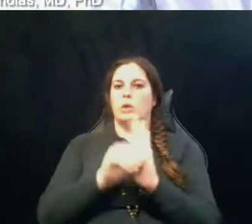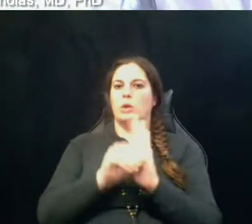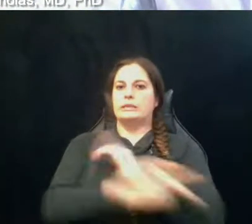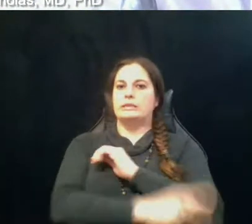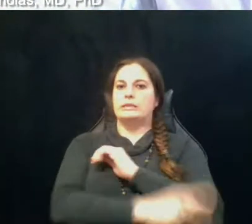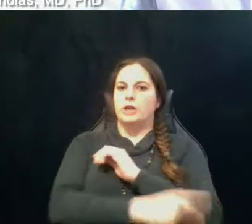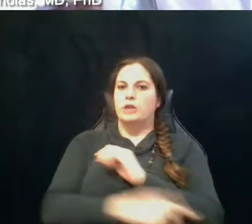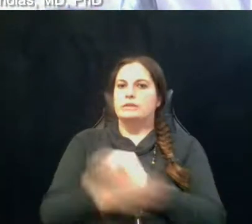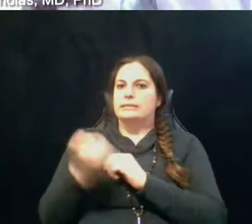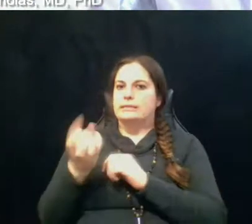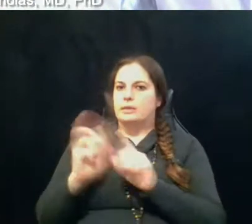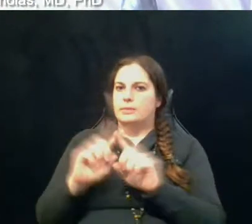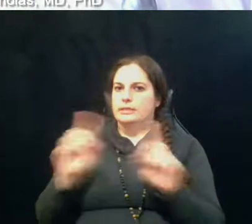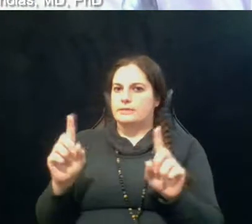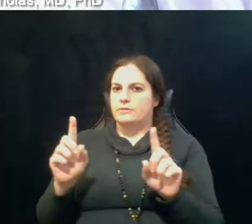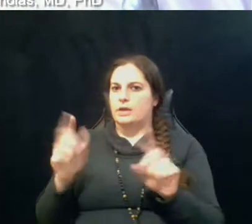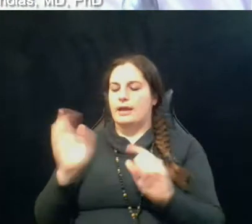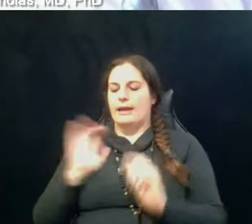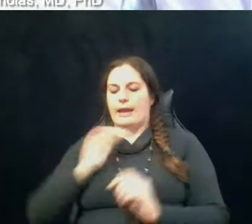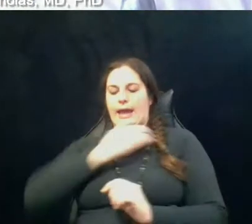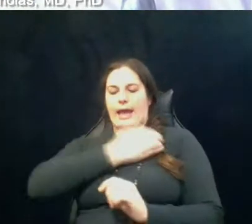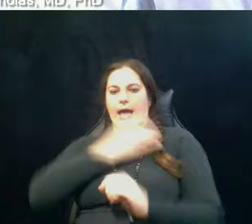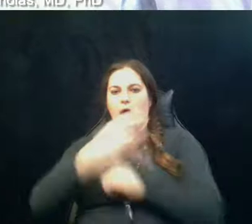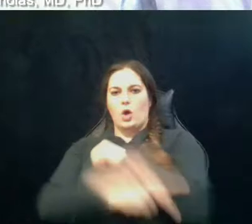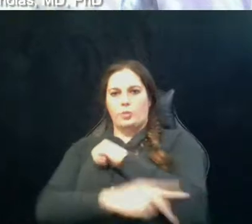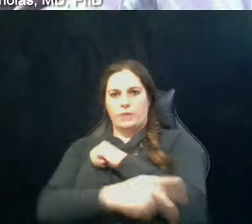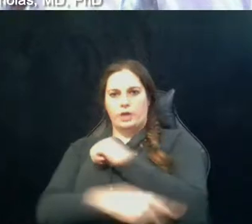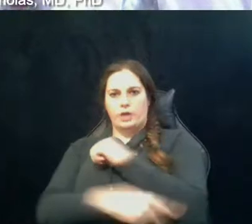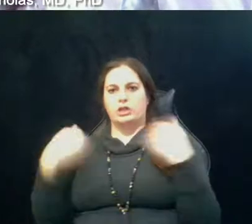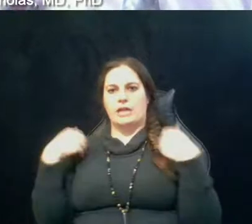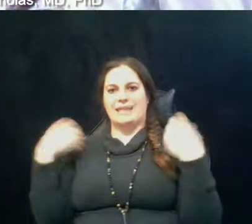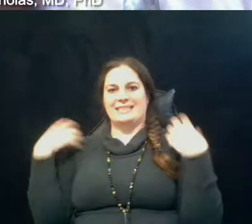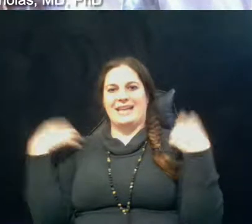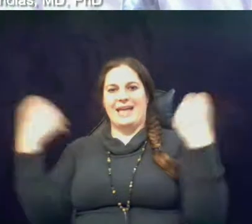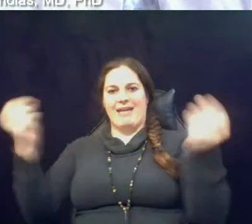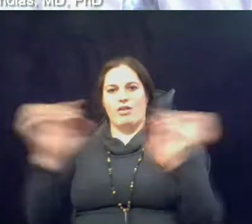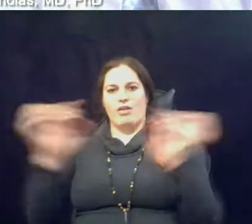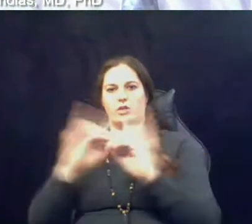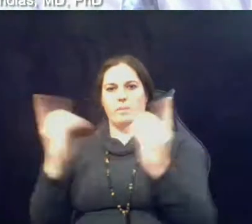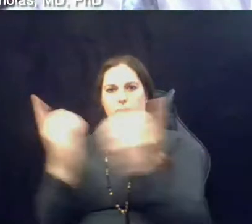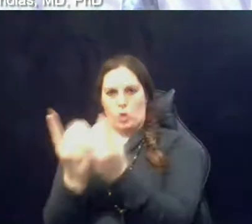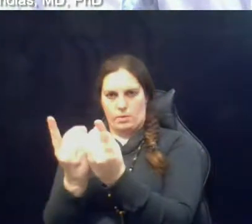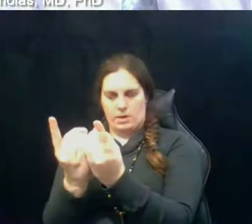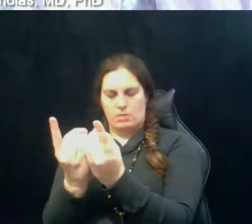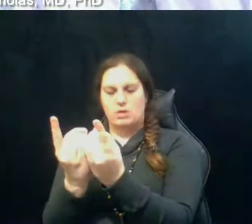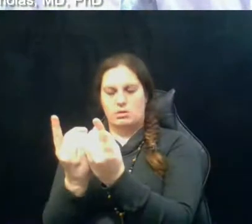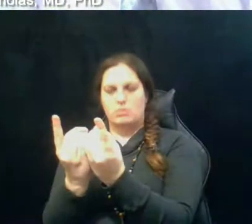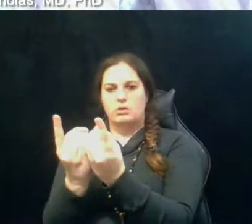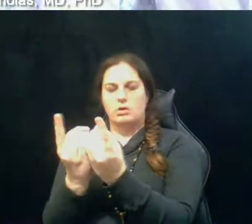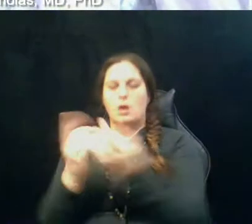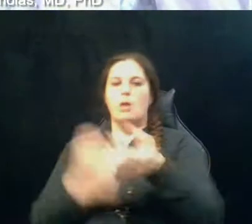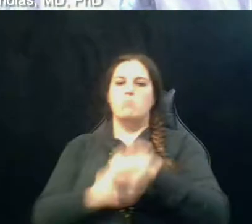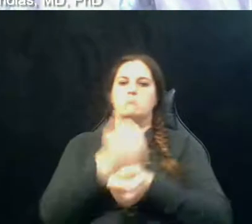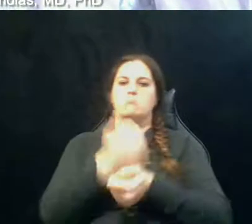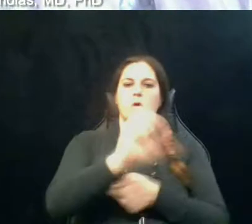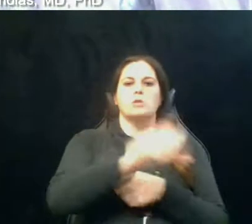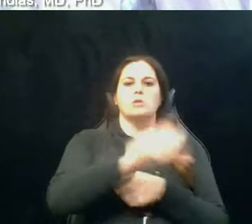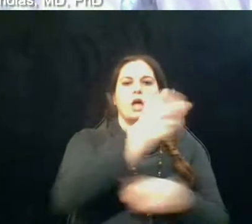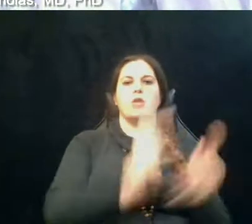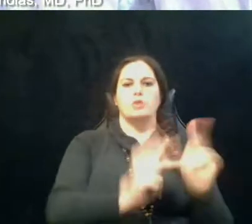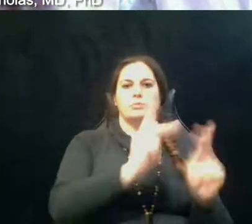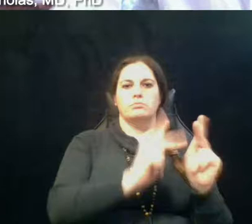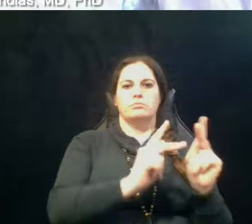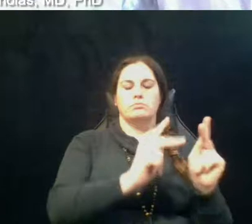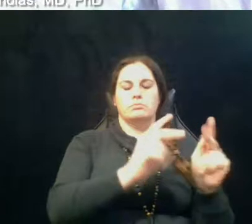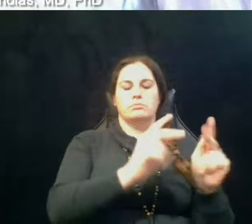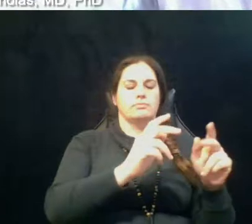one of the only parishes to have its own health department, whereas most parishes' health department issues run through the state agencies